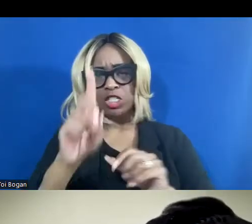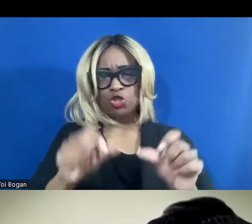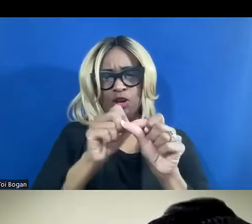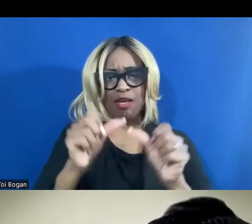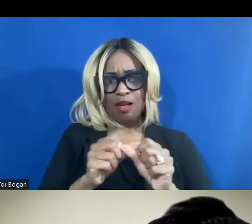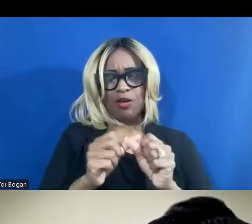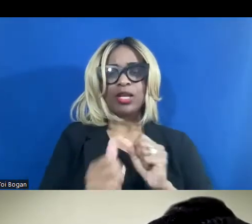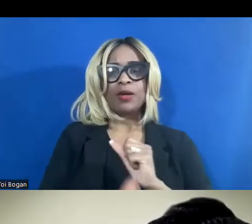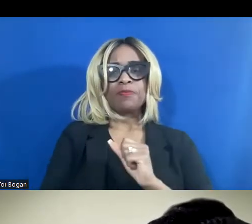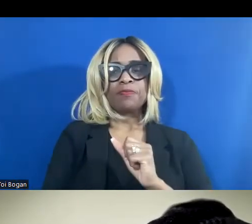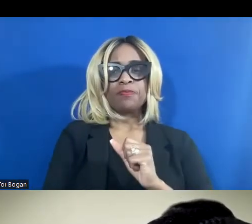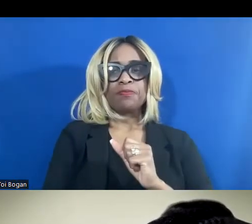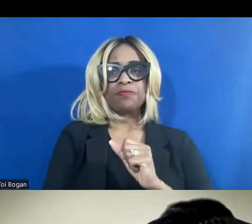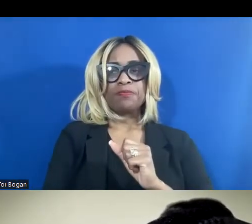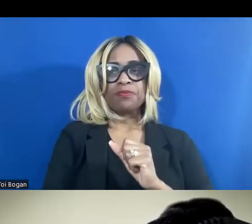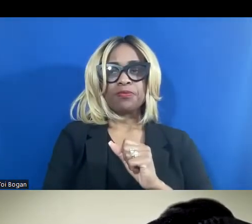their